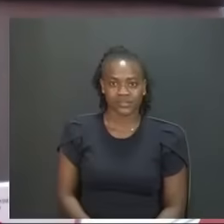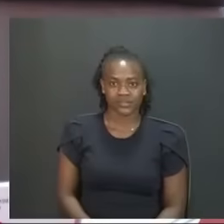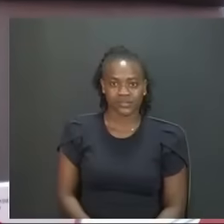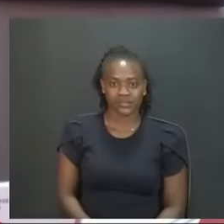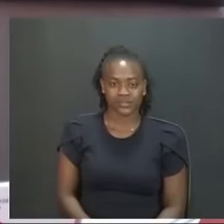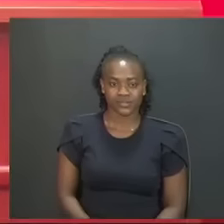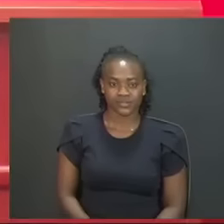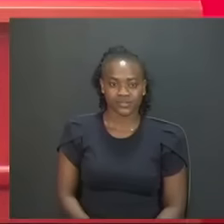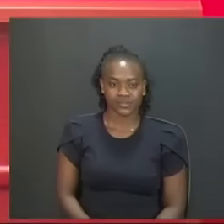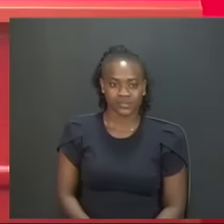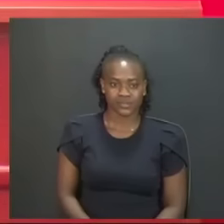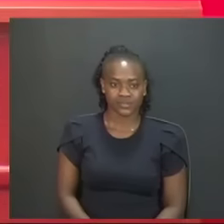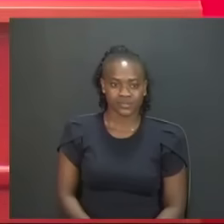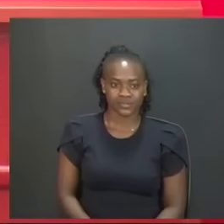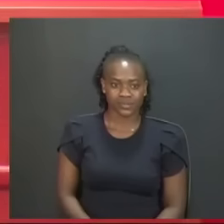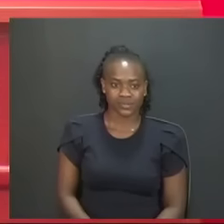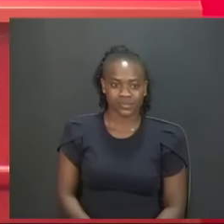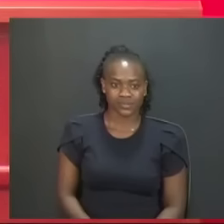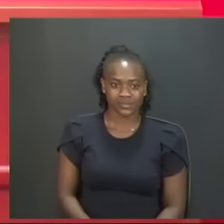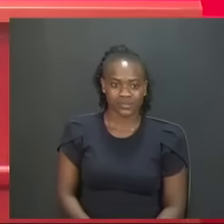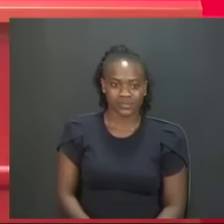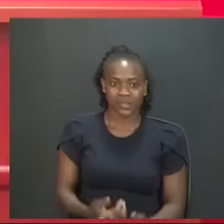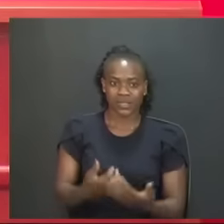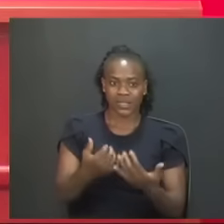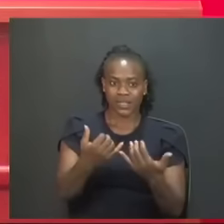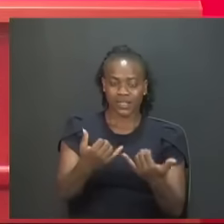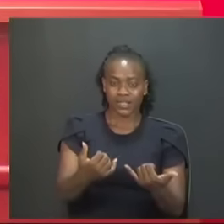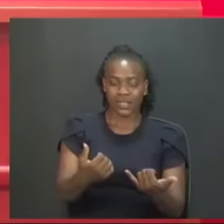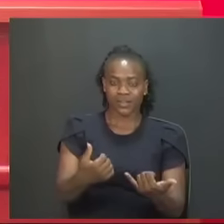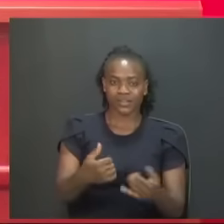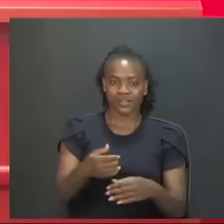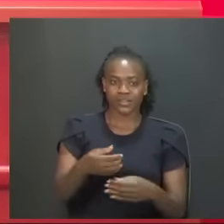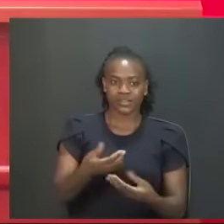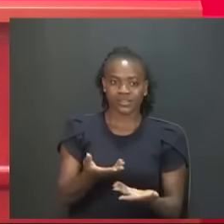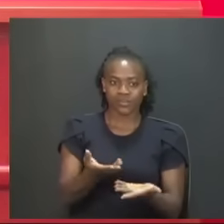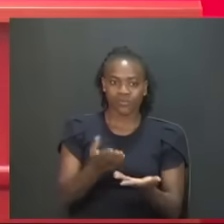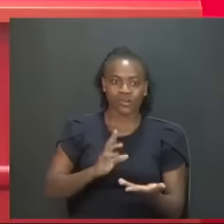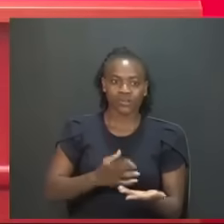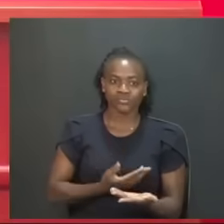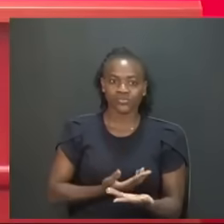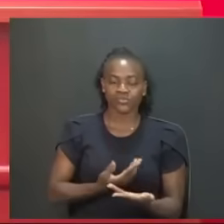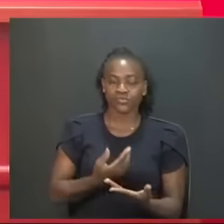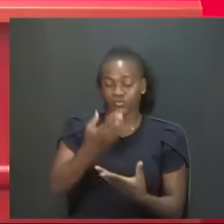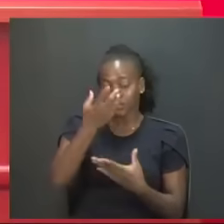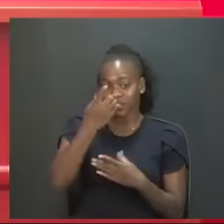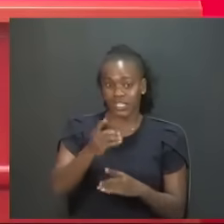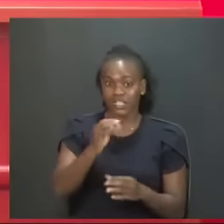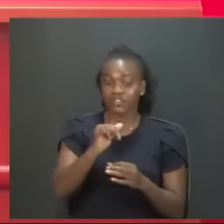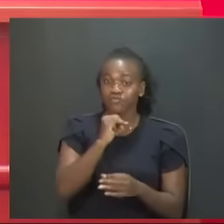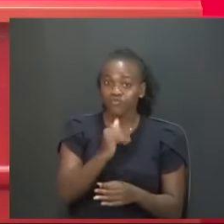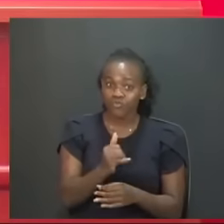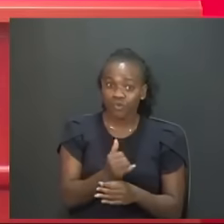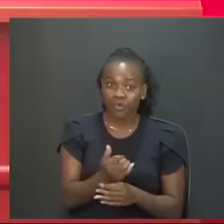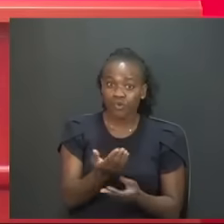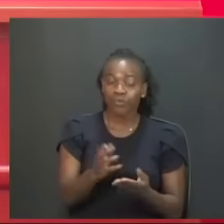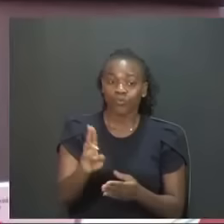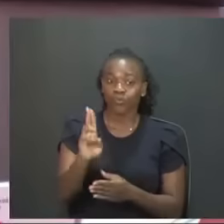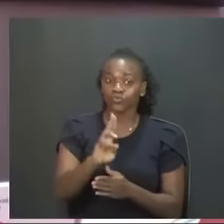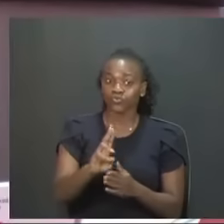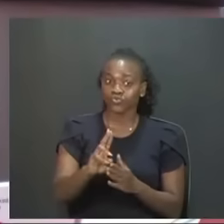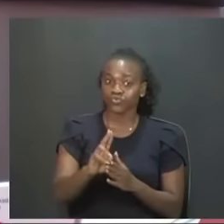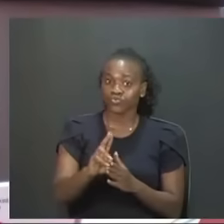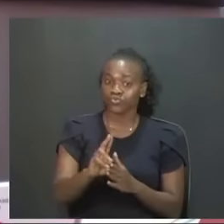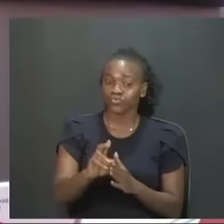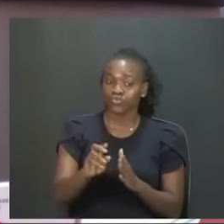Yes, on this note, I'm being called upon to make a ruling. Let me hear Honorable Ahmed. If you don't want to go by the rules and the